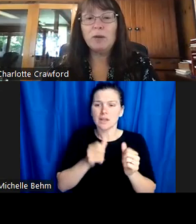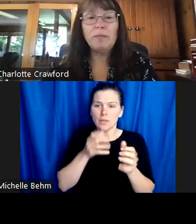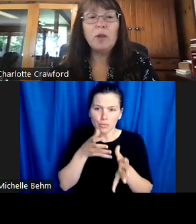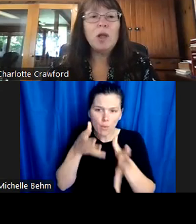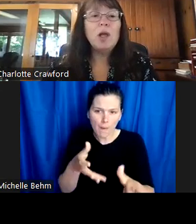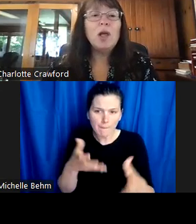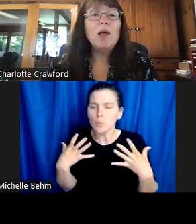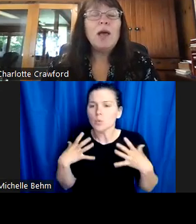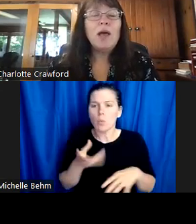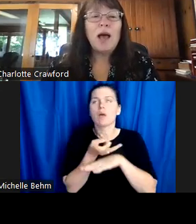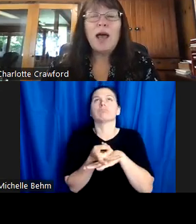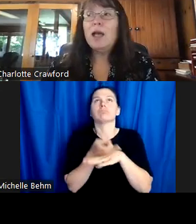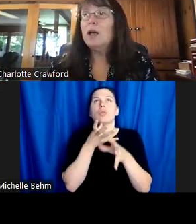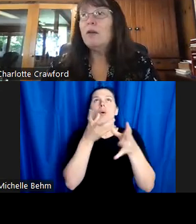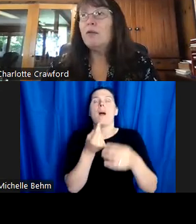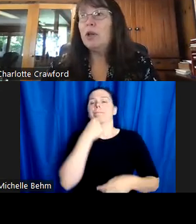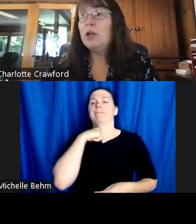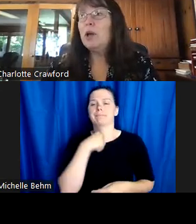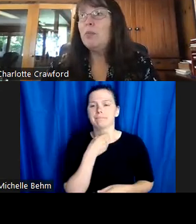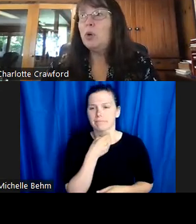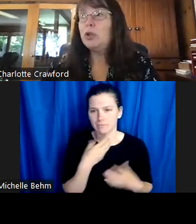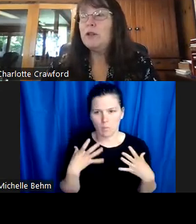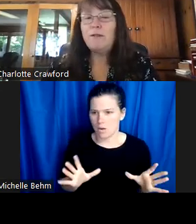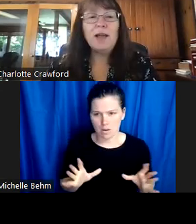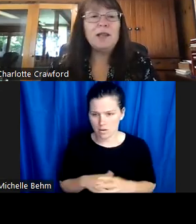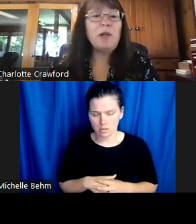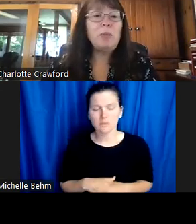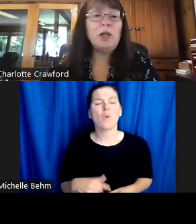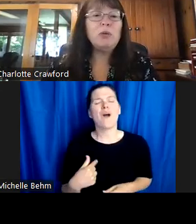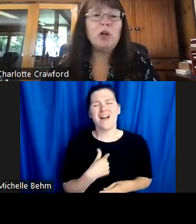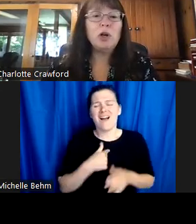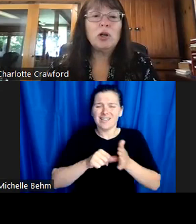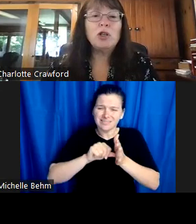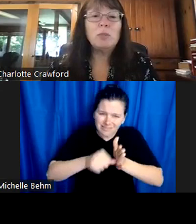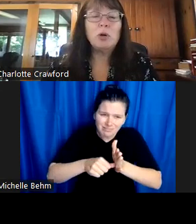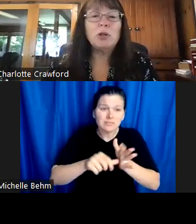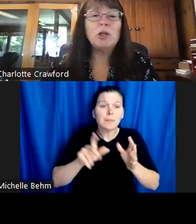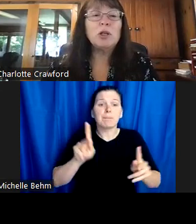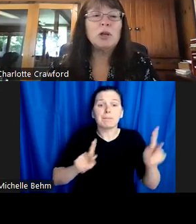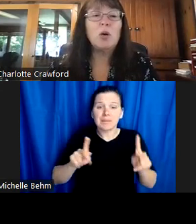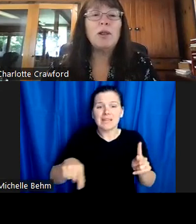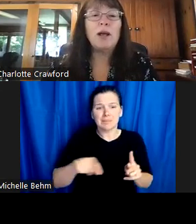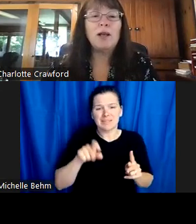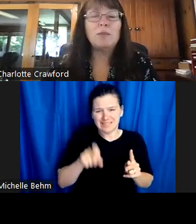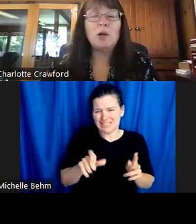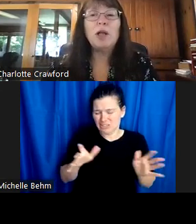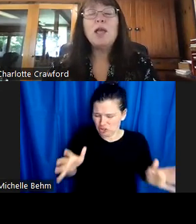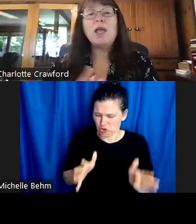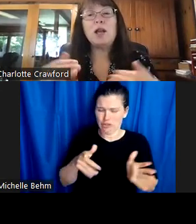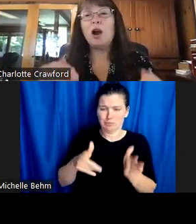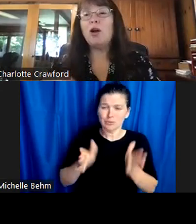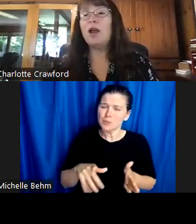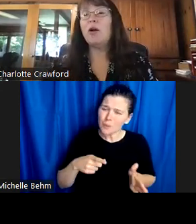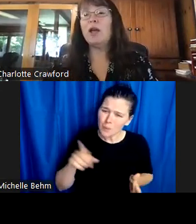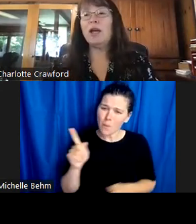aspirate. I really push the fact that people need to encourage the person to go to the hospital.